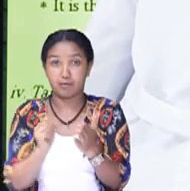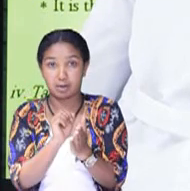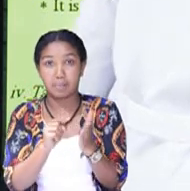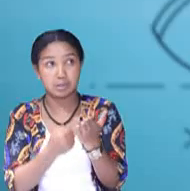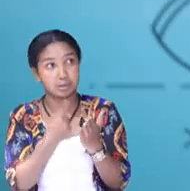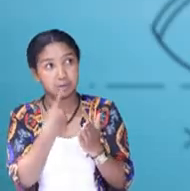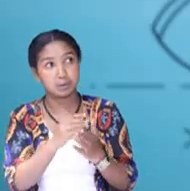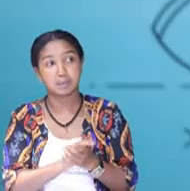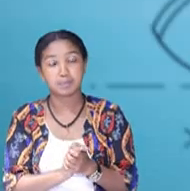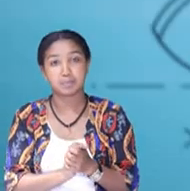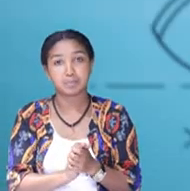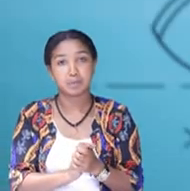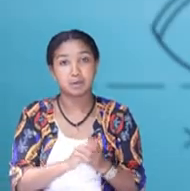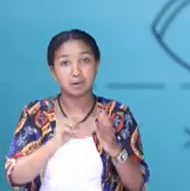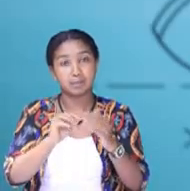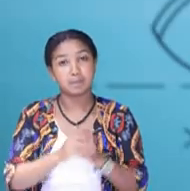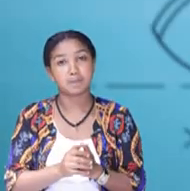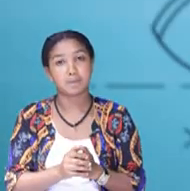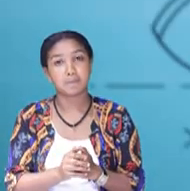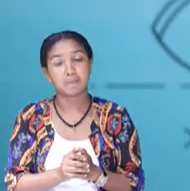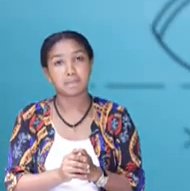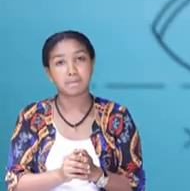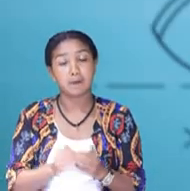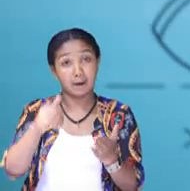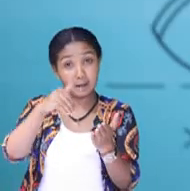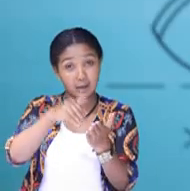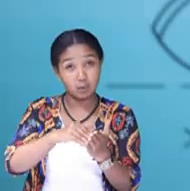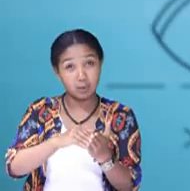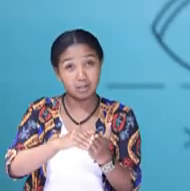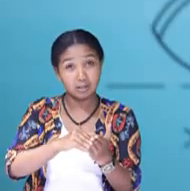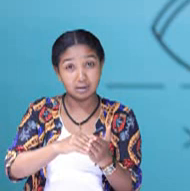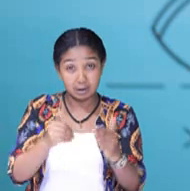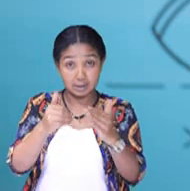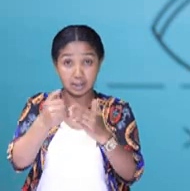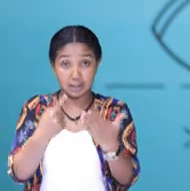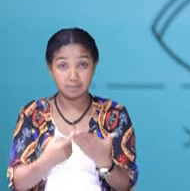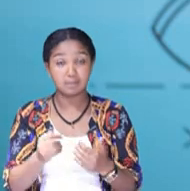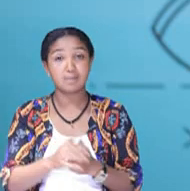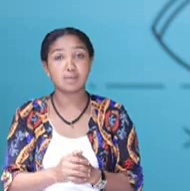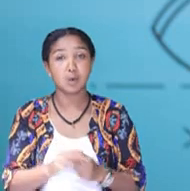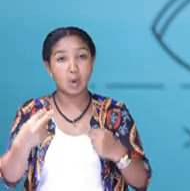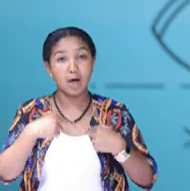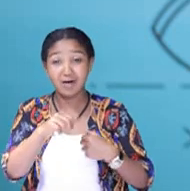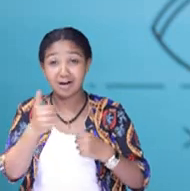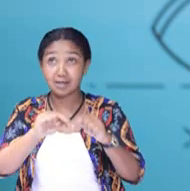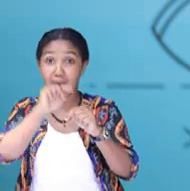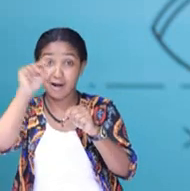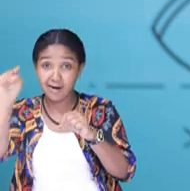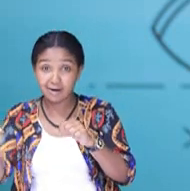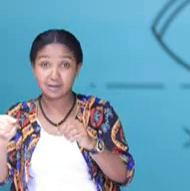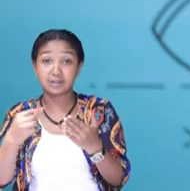from this to this, we have the initial arc length, and again, when it reaches here, we have another arc